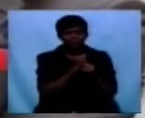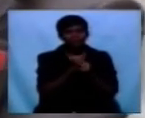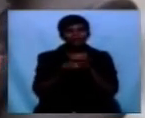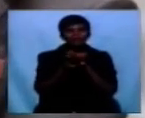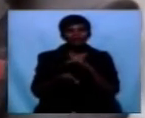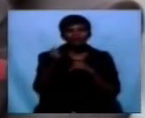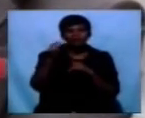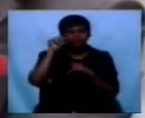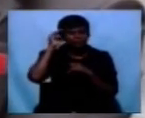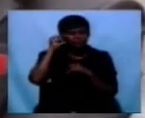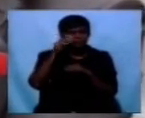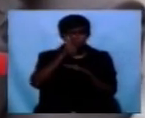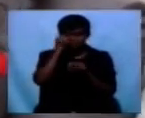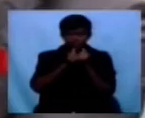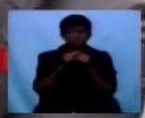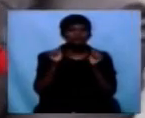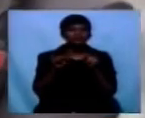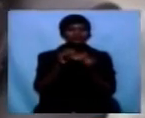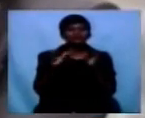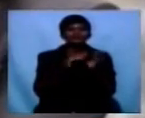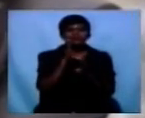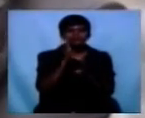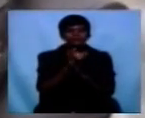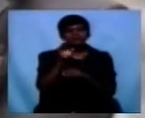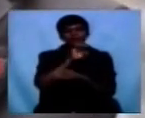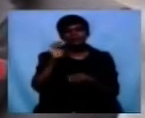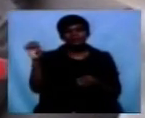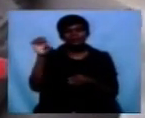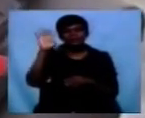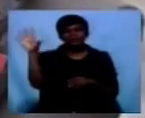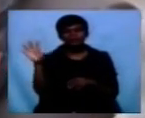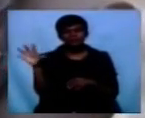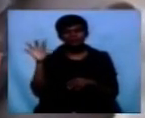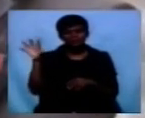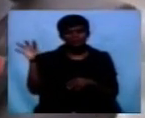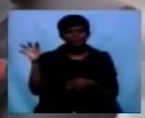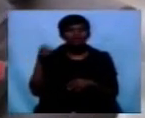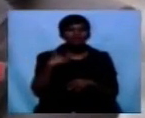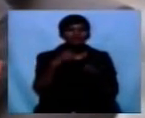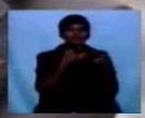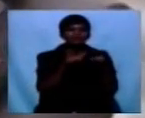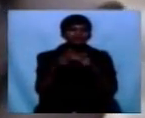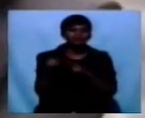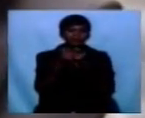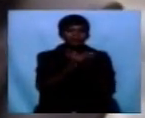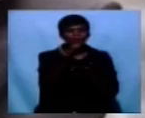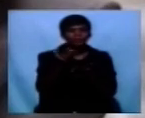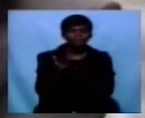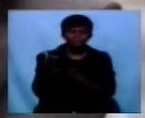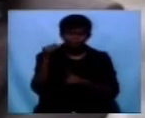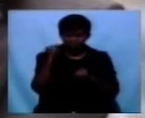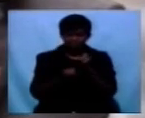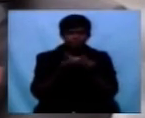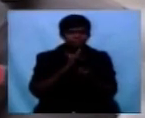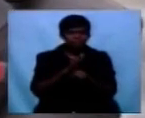ministry. Because previously, you may be referring to the history, we used to have various ministries procuring. At the end of, after